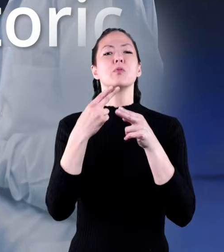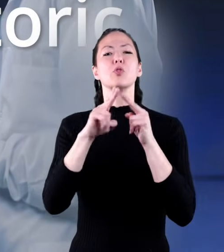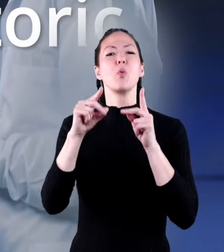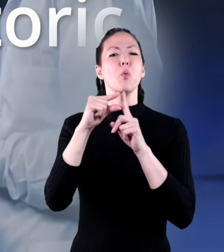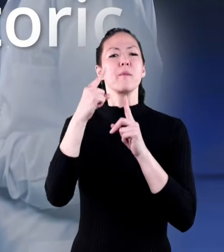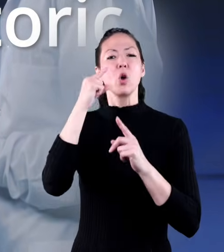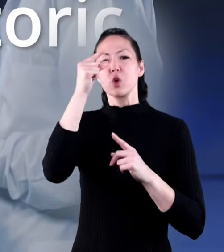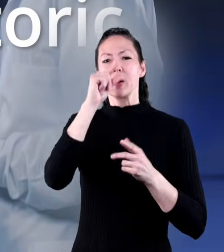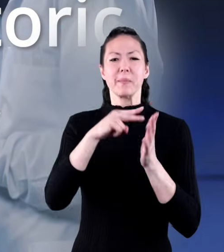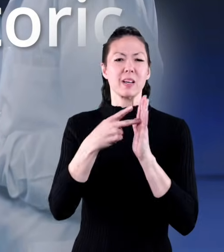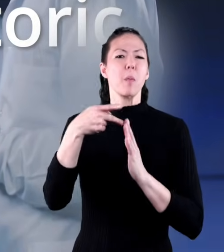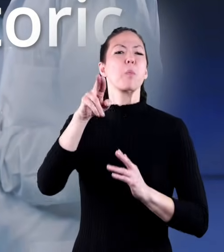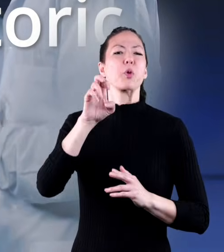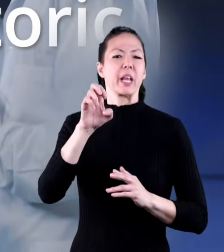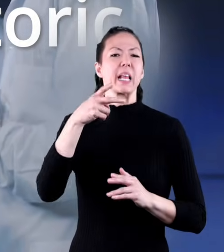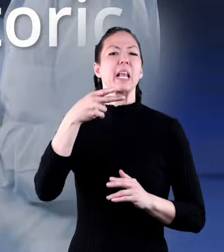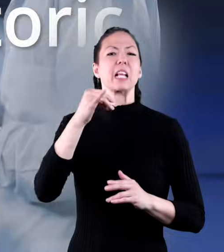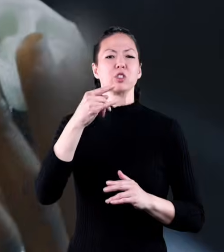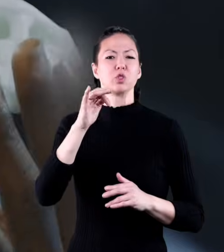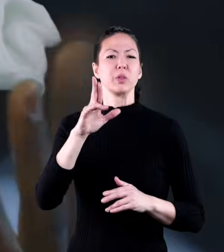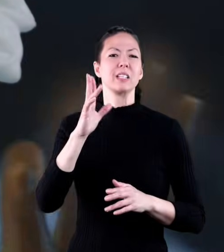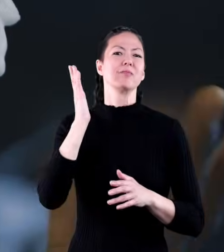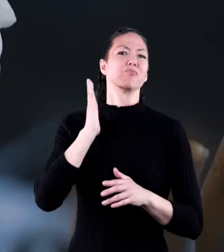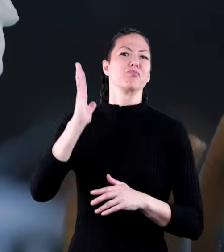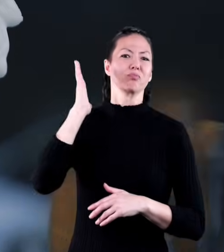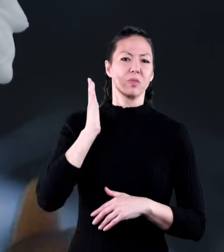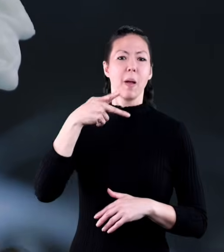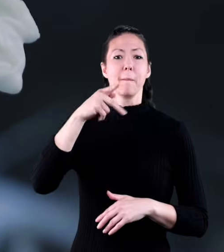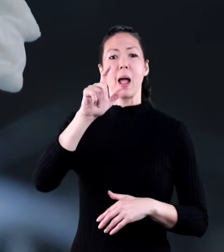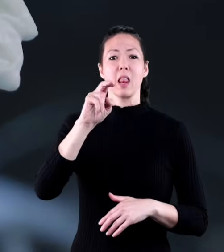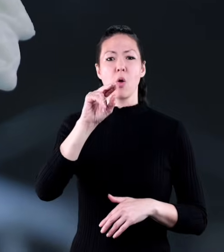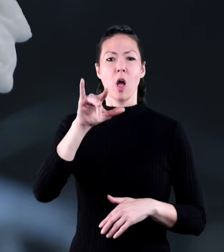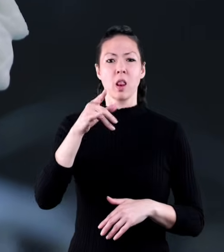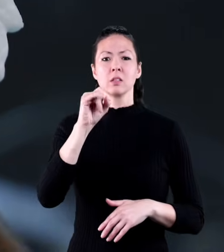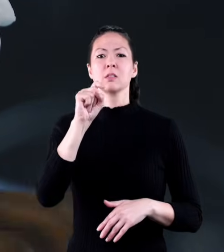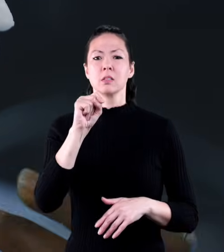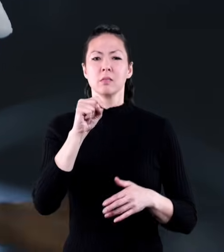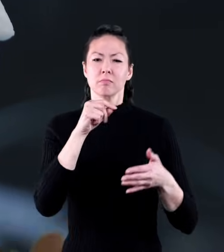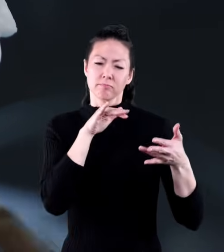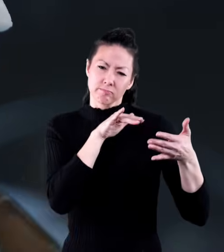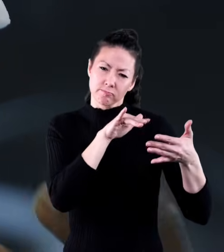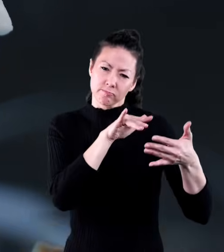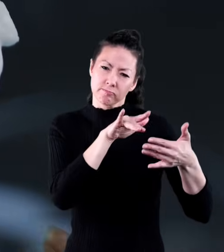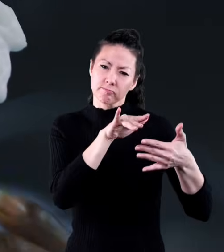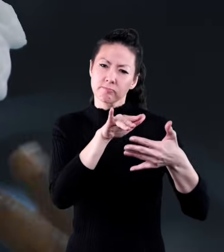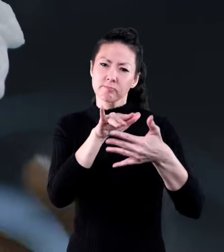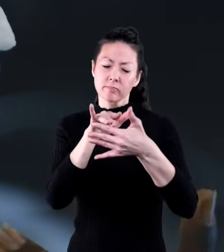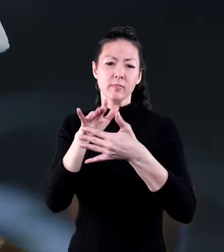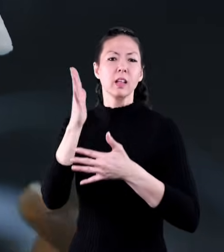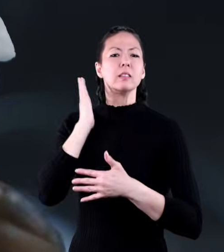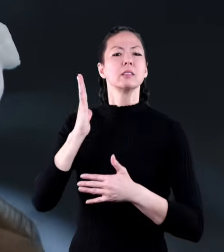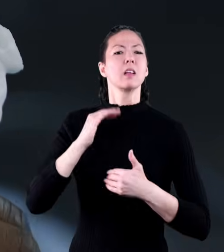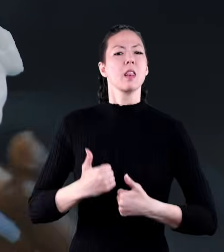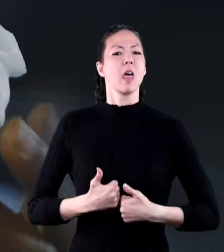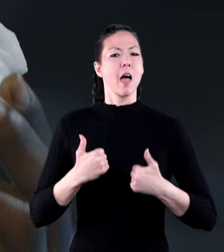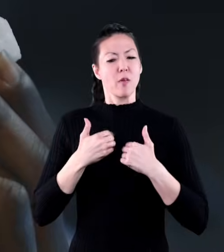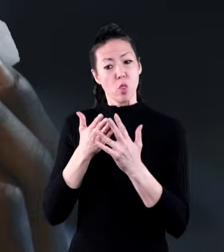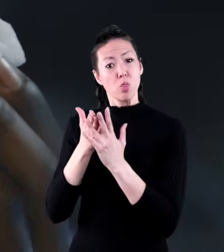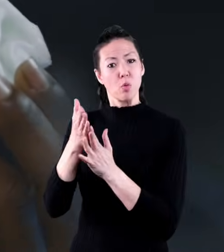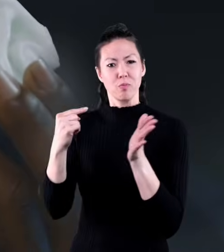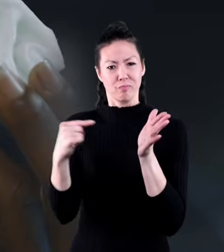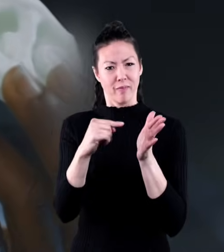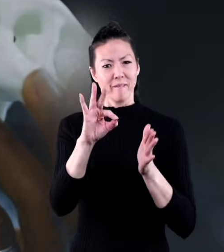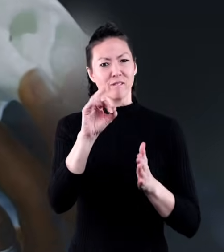Greek word meaning prehistoric. Paleontologists specialize in studying ancient life through fossil